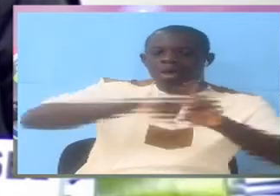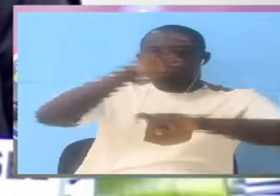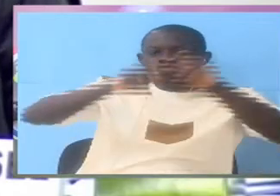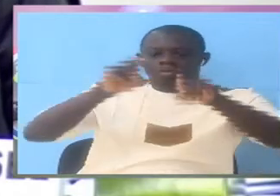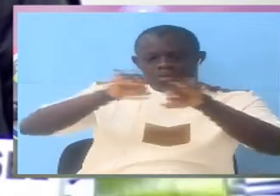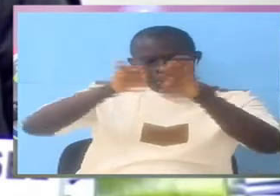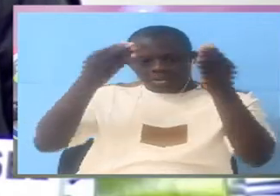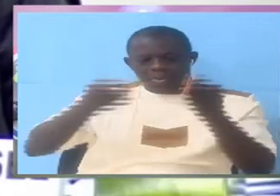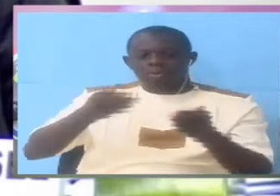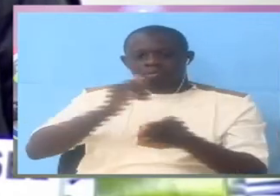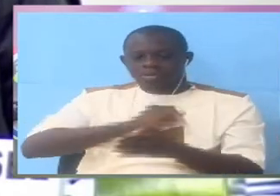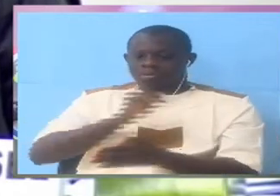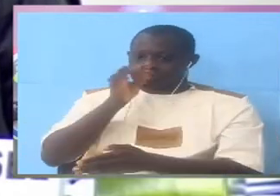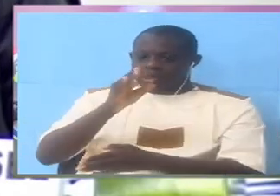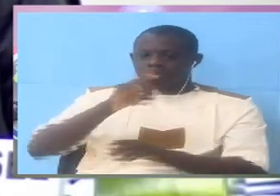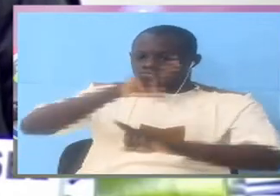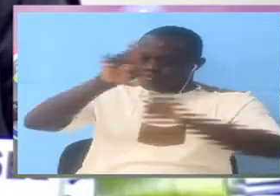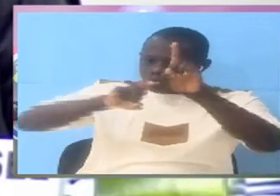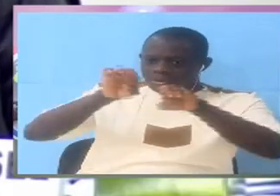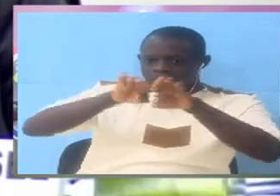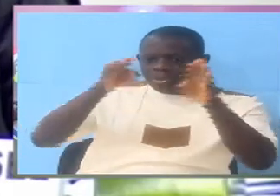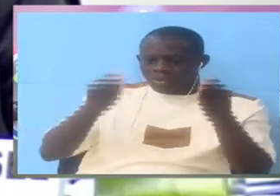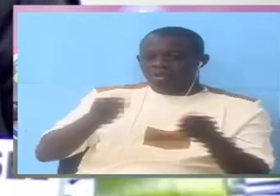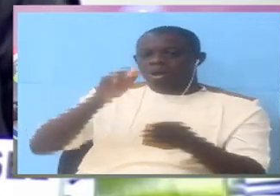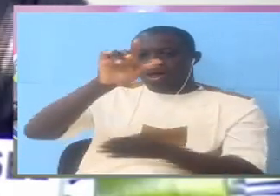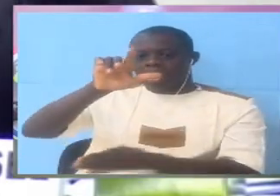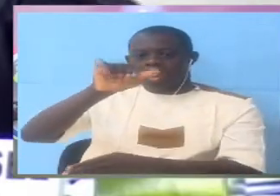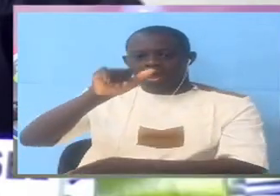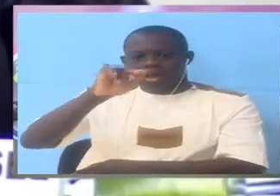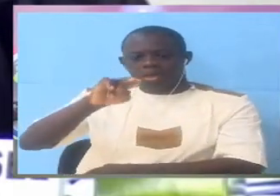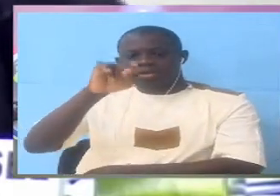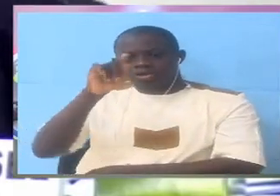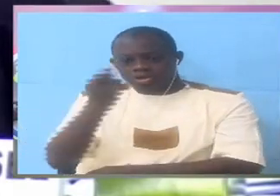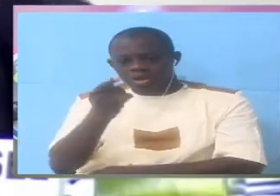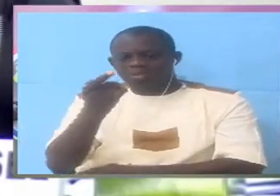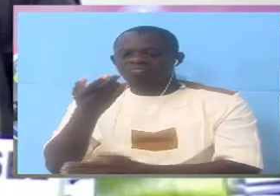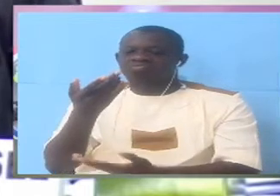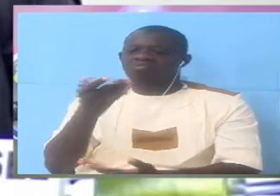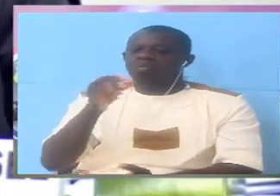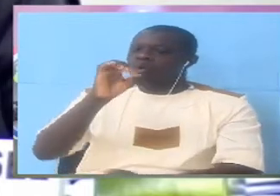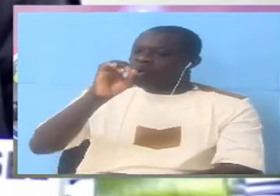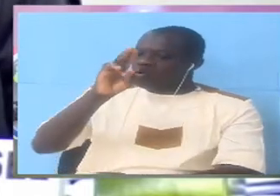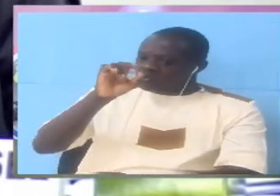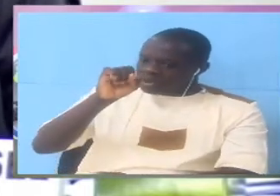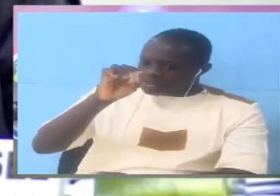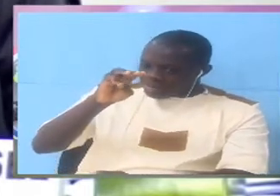And he said the panelists were Langtombong Usman Sonko, Baba Saho.